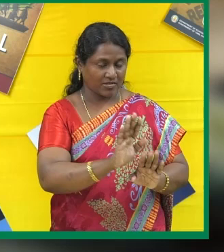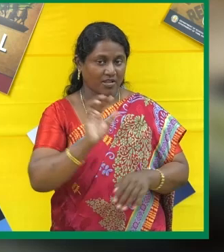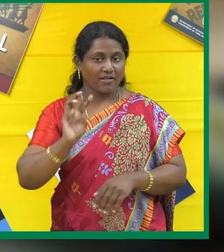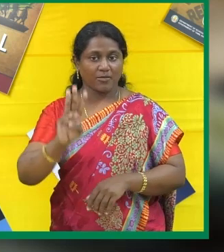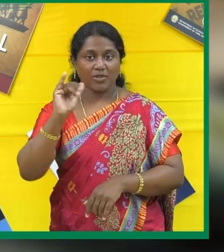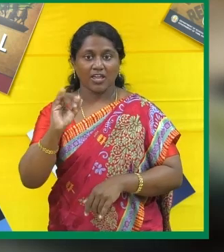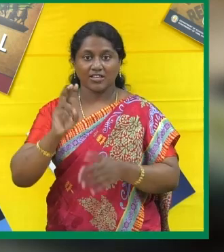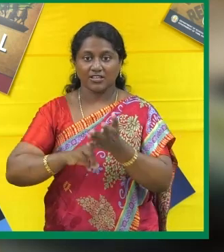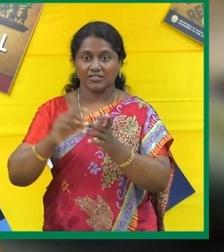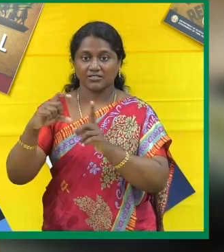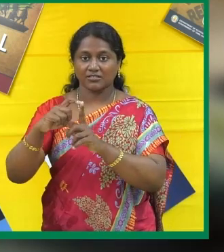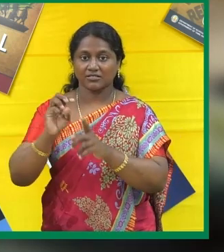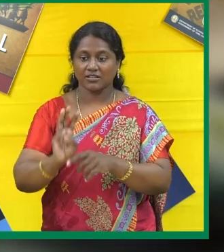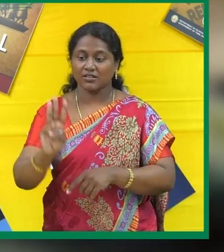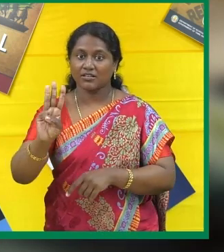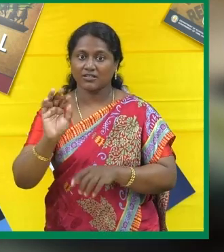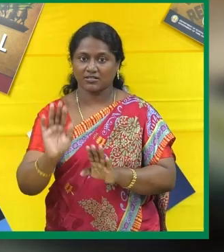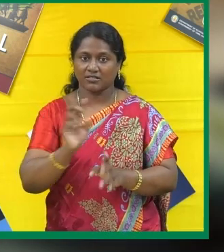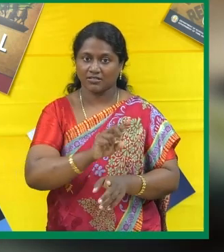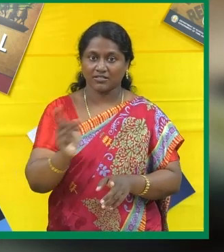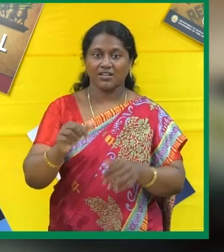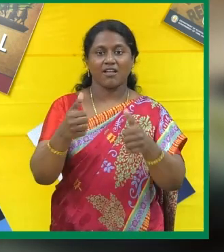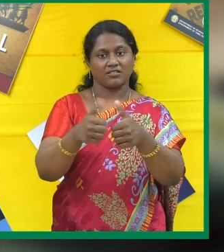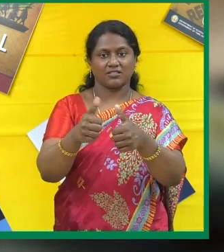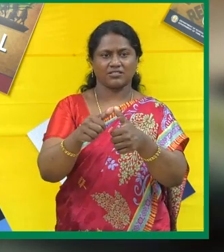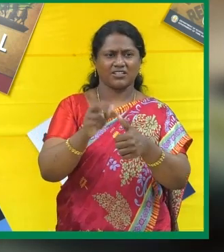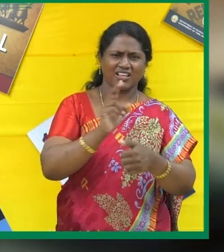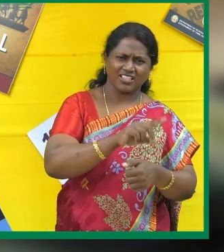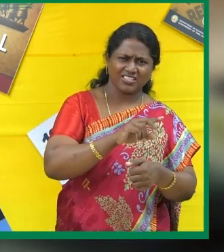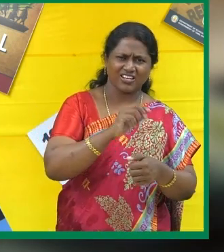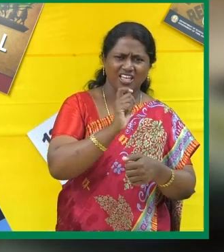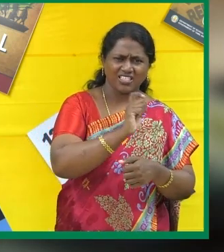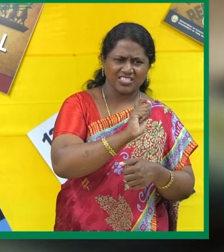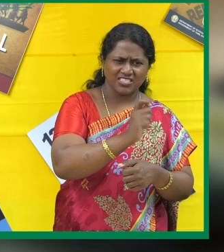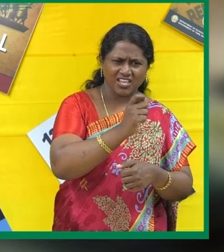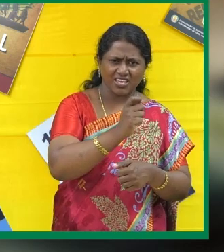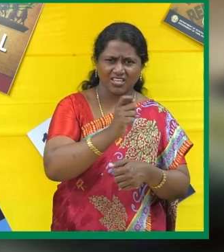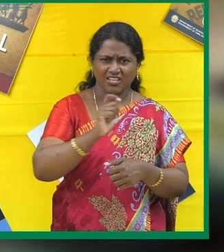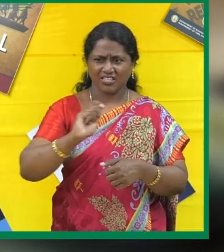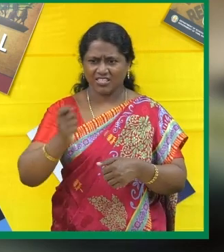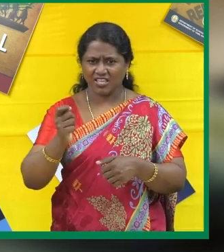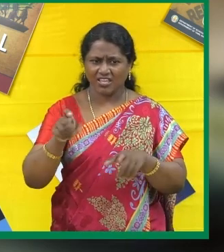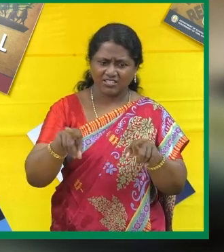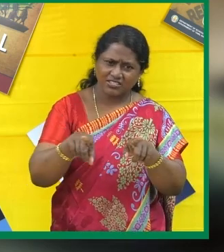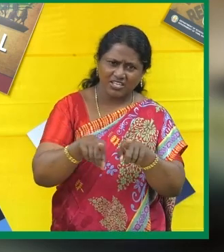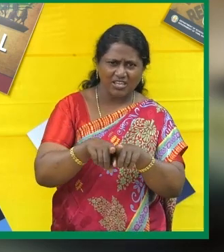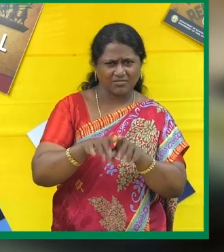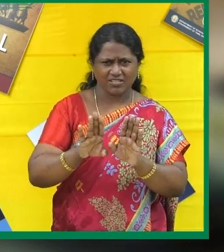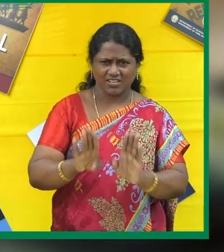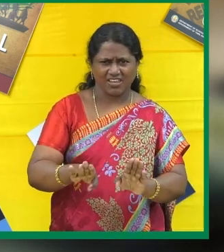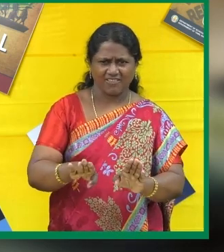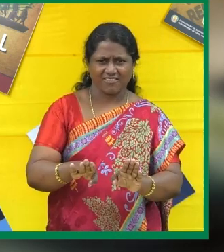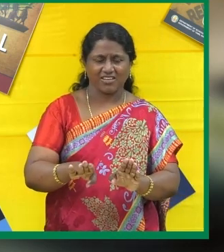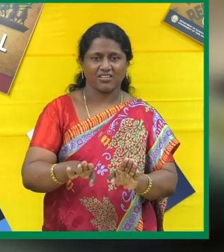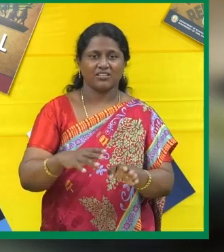given. Then you see up, the, hill, or down. So, mainly you can